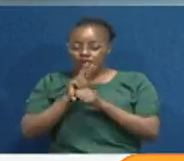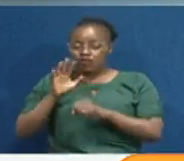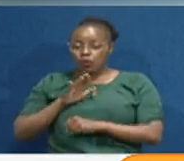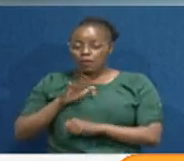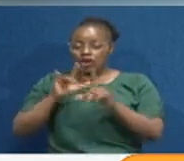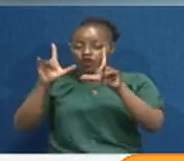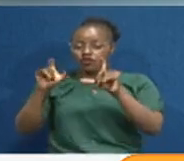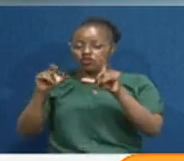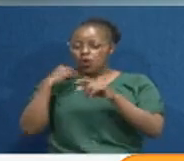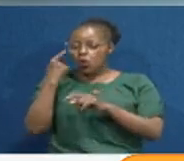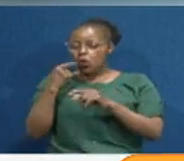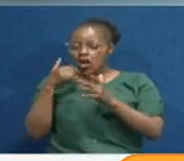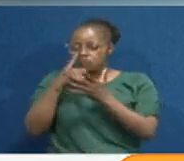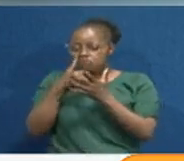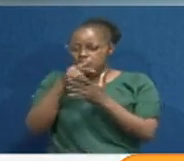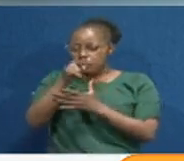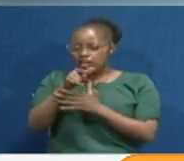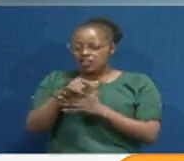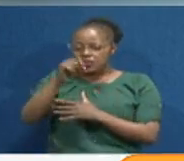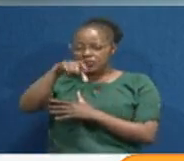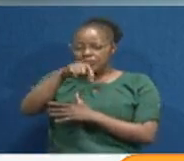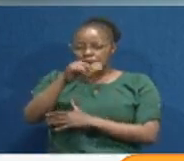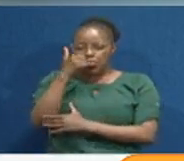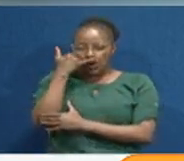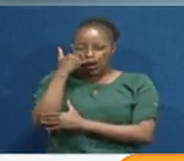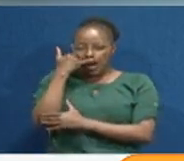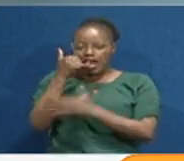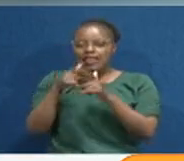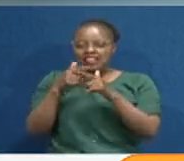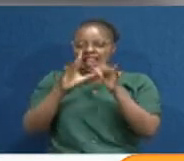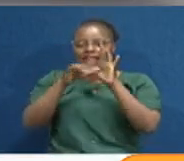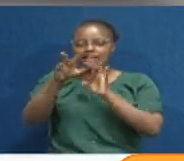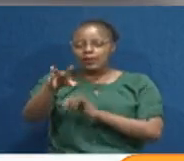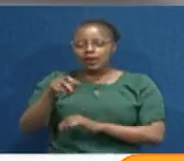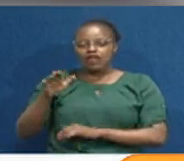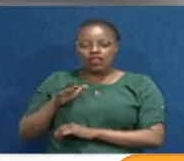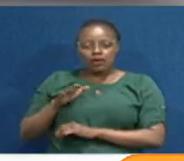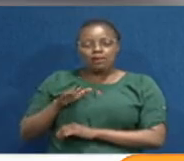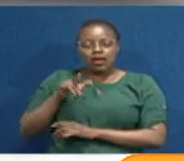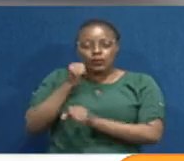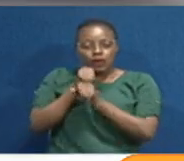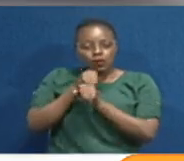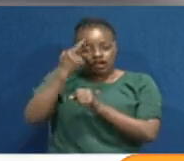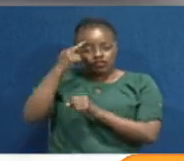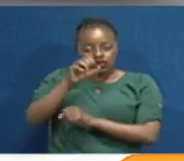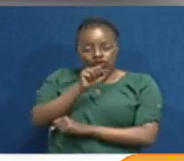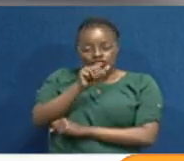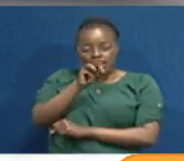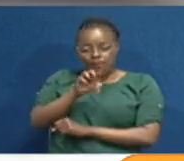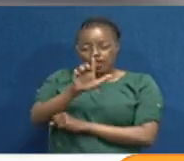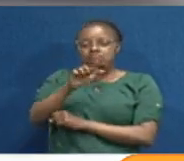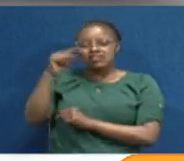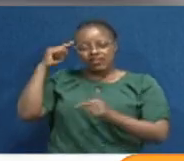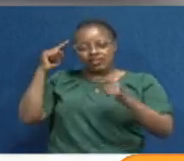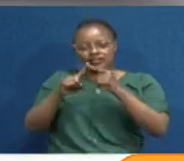women alleged to have been enlisted to stupefy revelers before robbing them. The women believed to work for Muvota are said